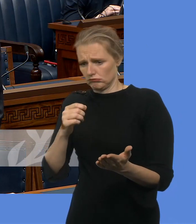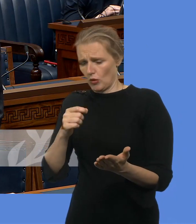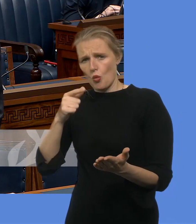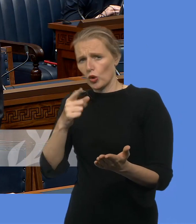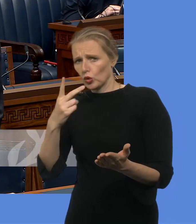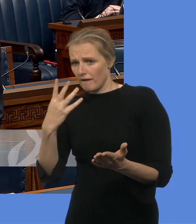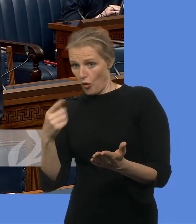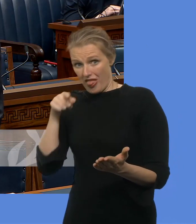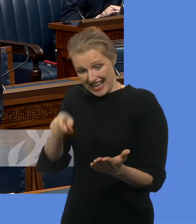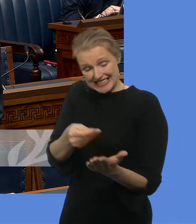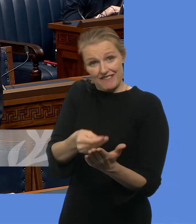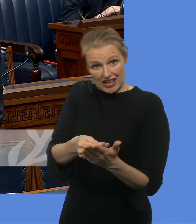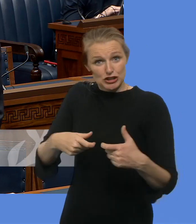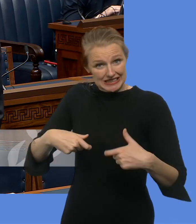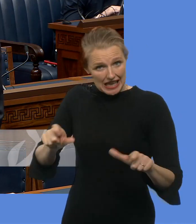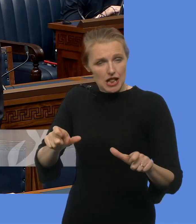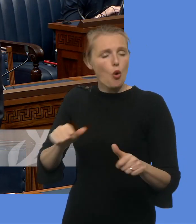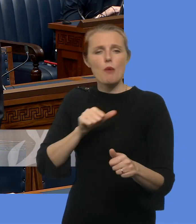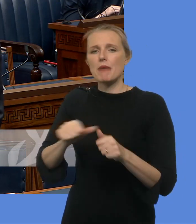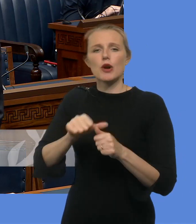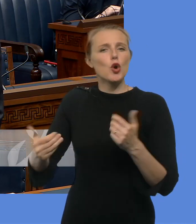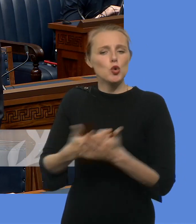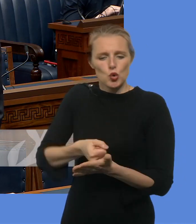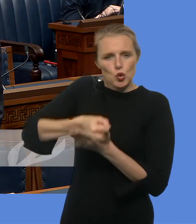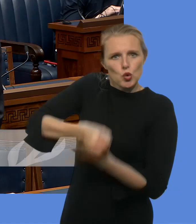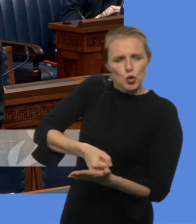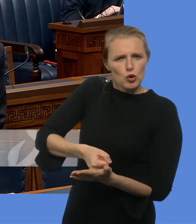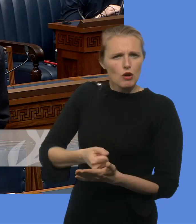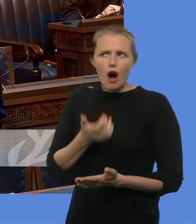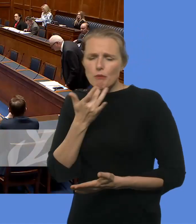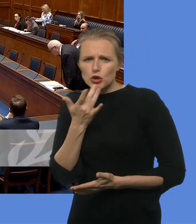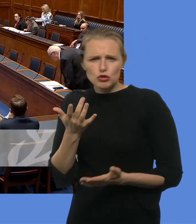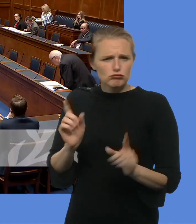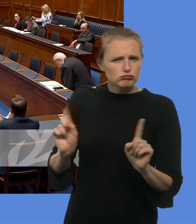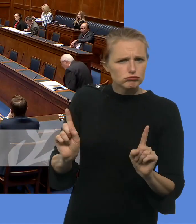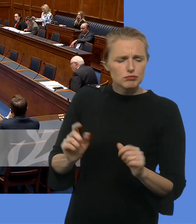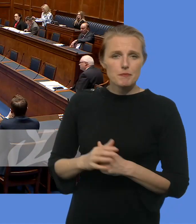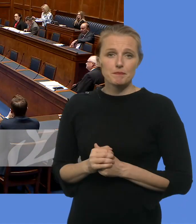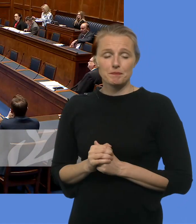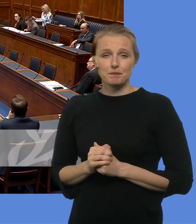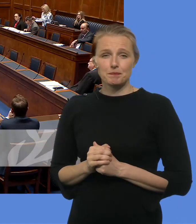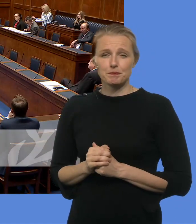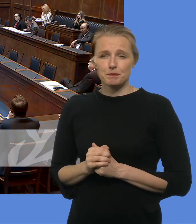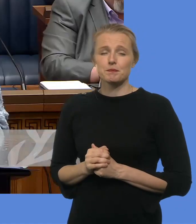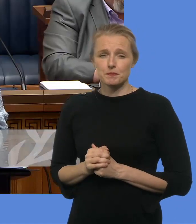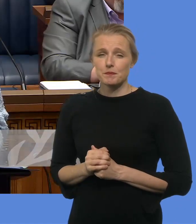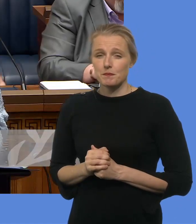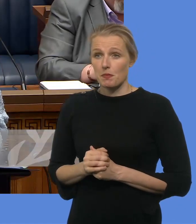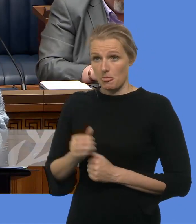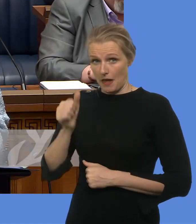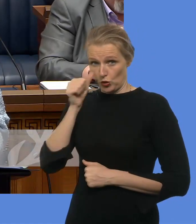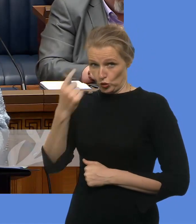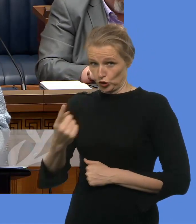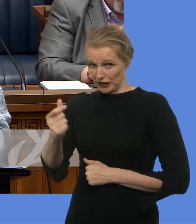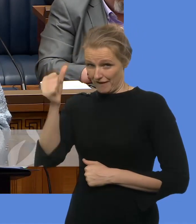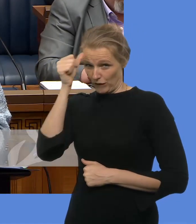new figure that you think would be suitable for us to take forward, and have we come to that conclusion yet? Minister. And I know that the member will be